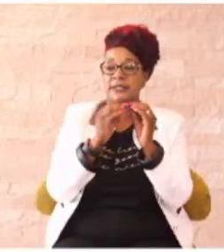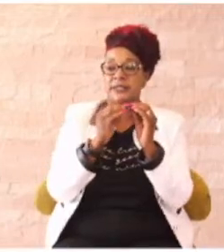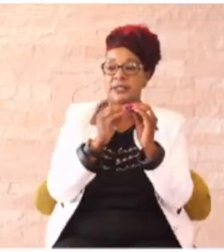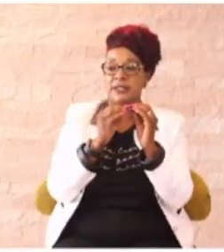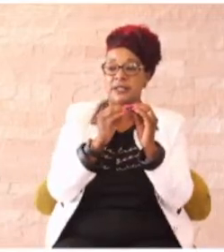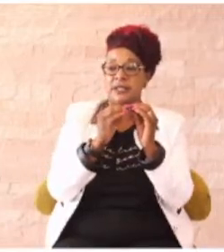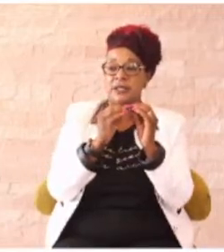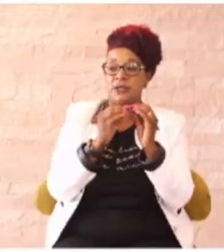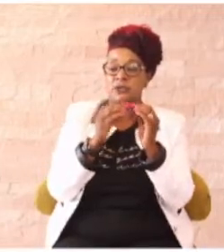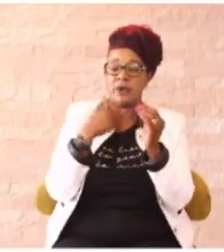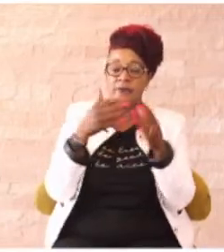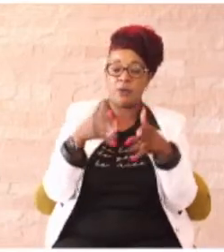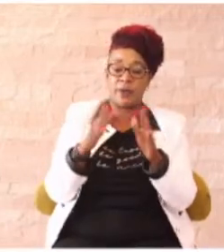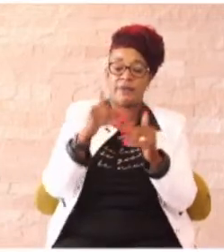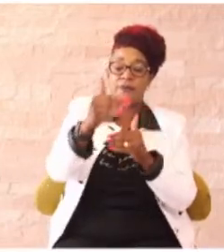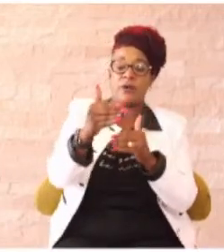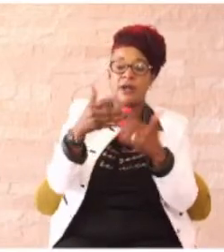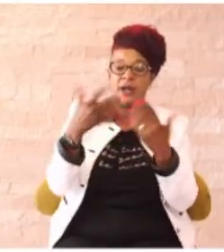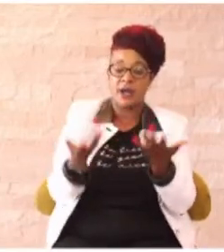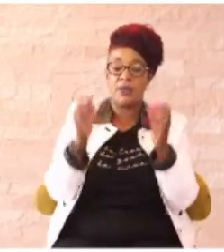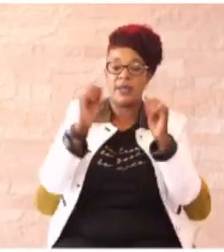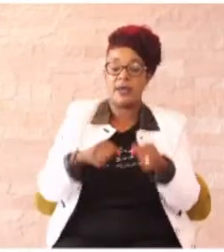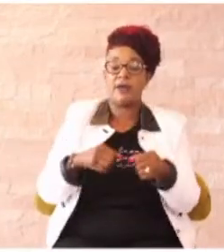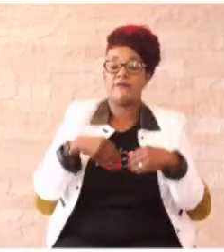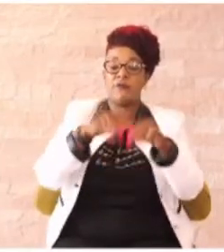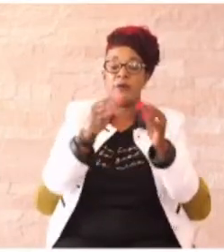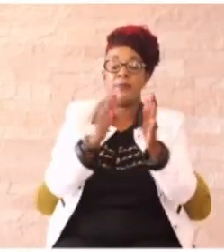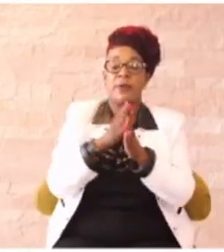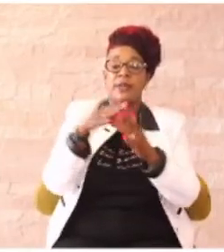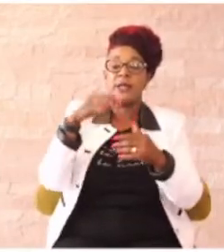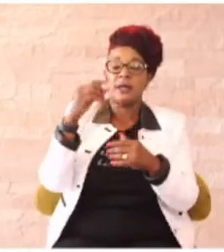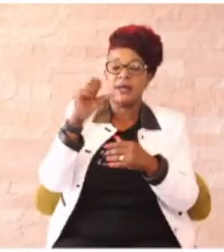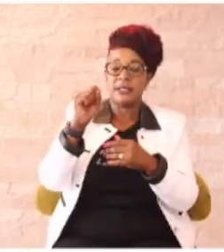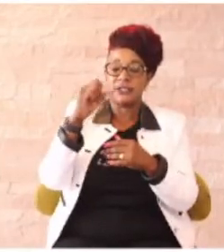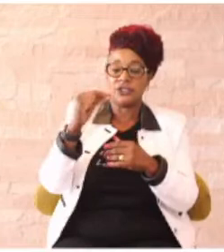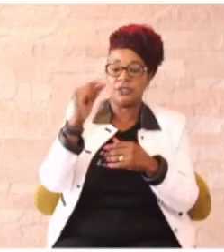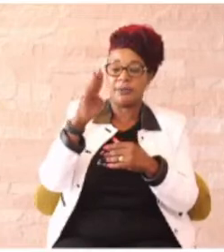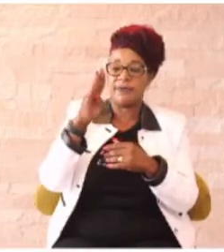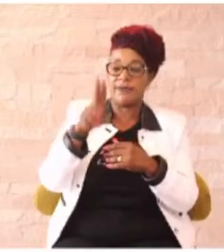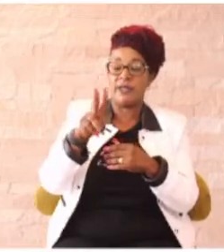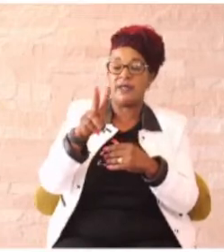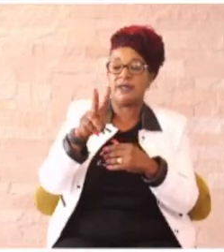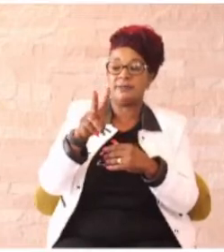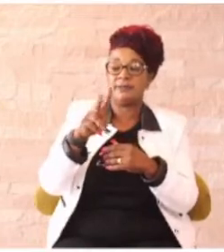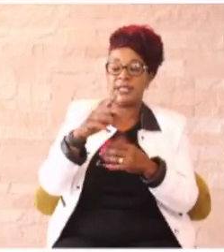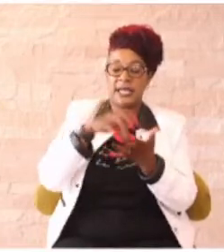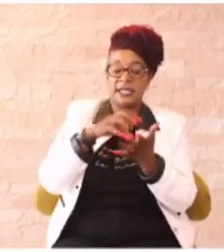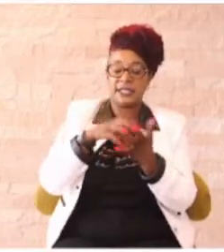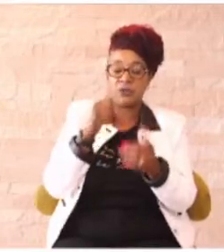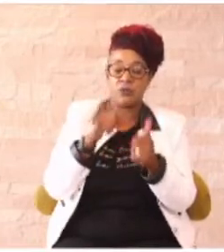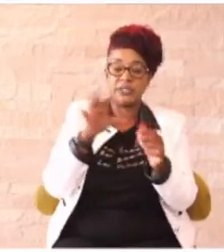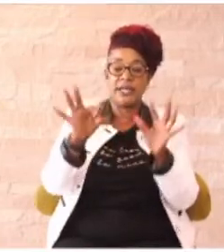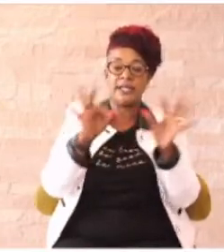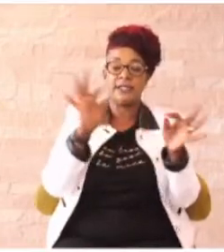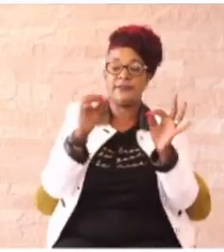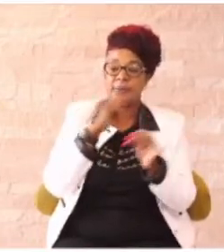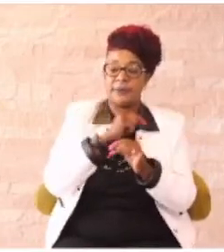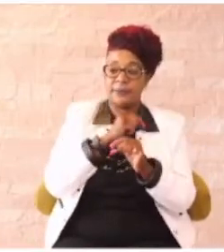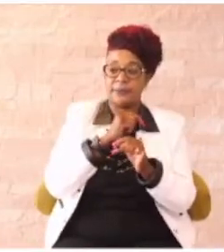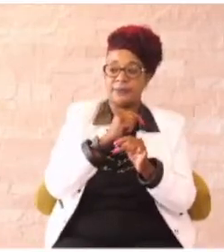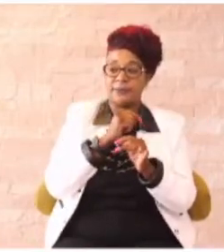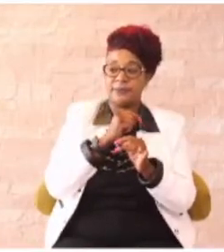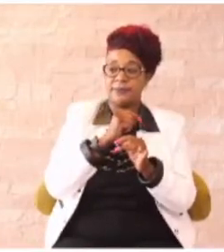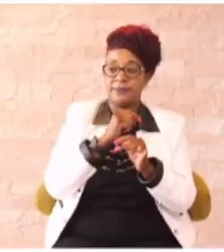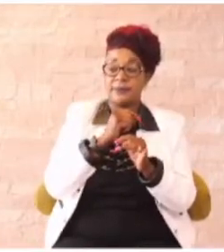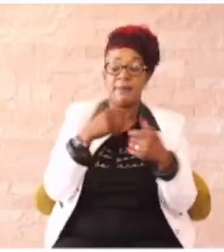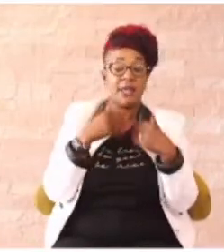forge a way forward on how to follow up with these SGBV cases that they identify. I have given